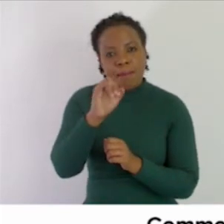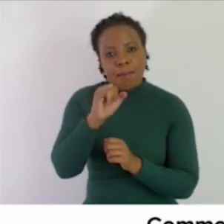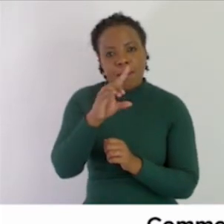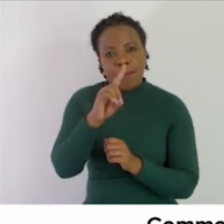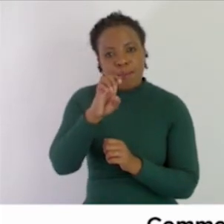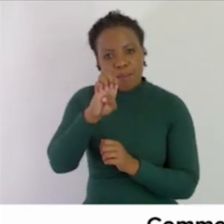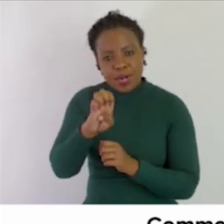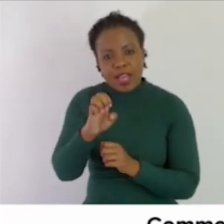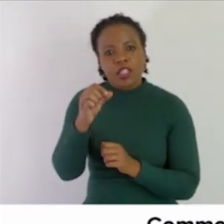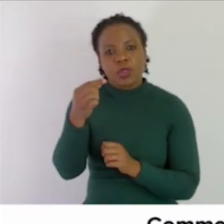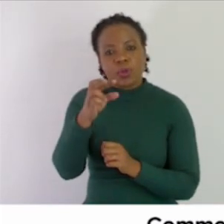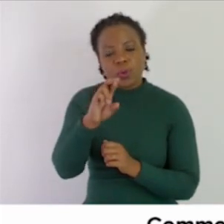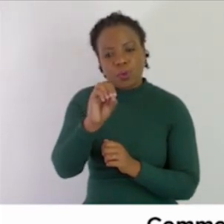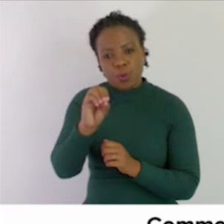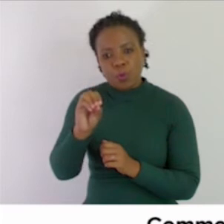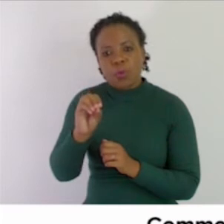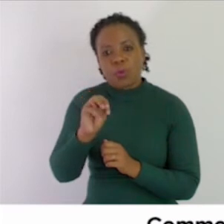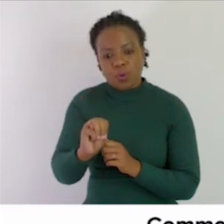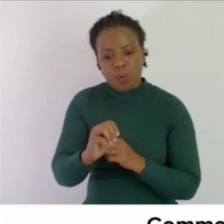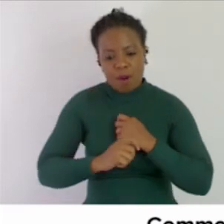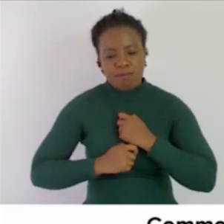Let's start with the bridegroom.